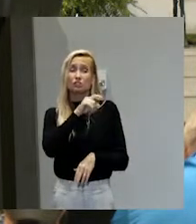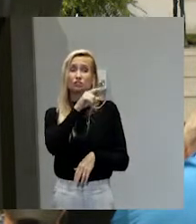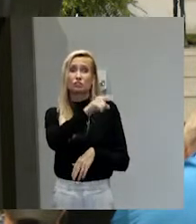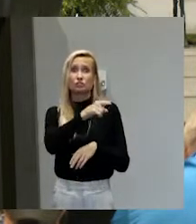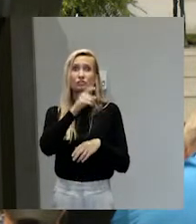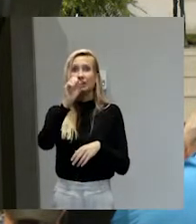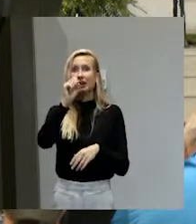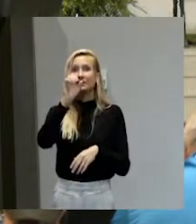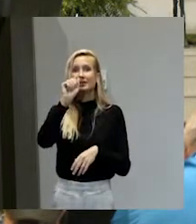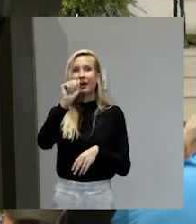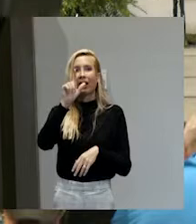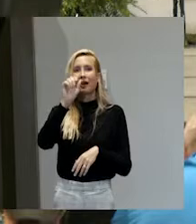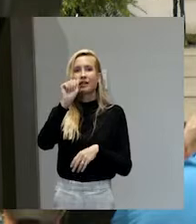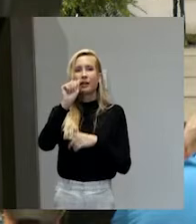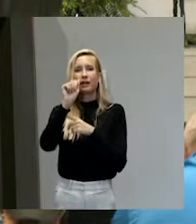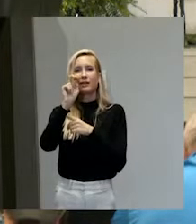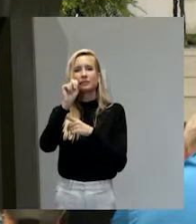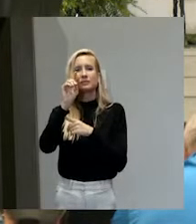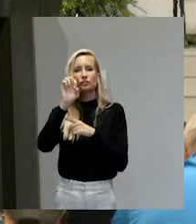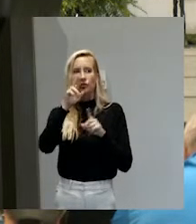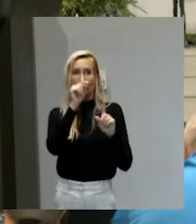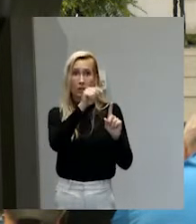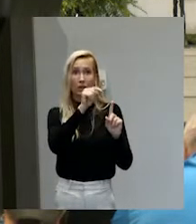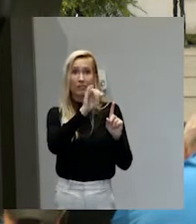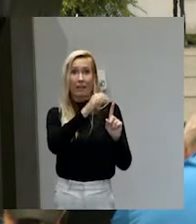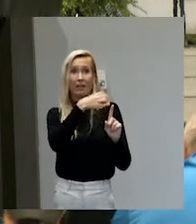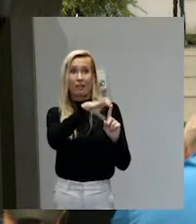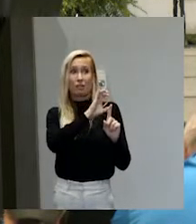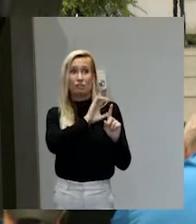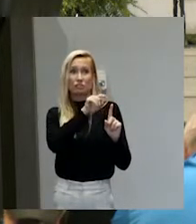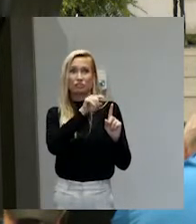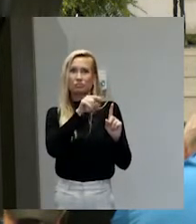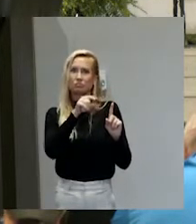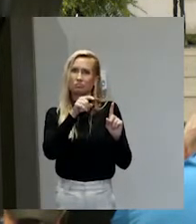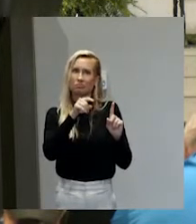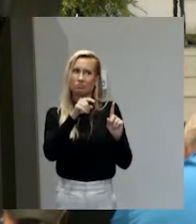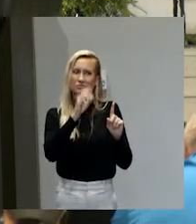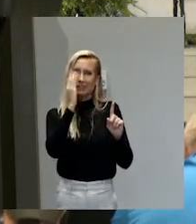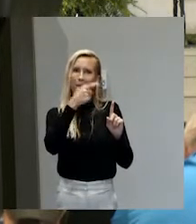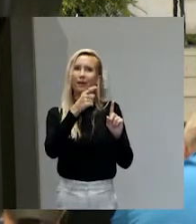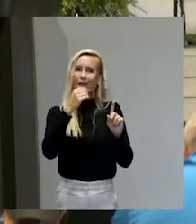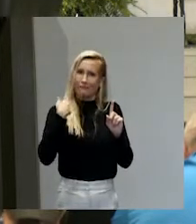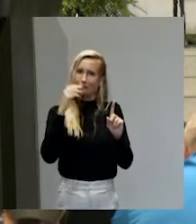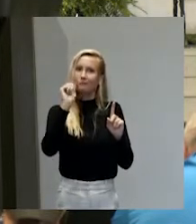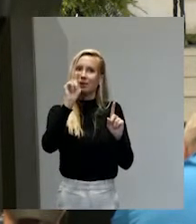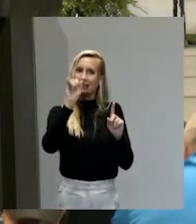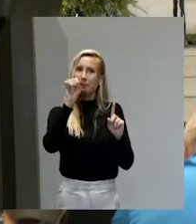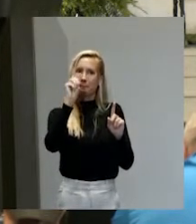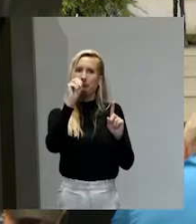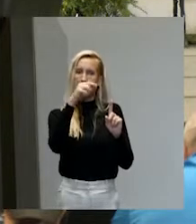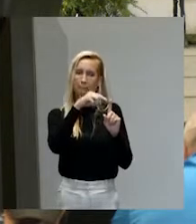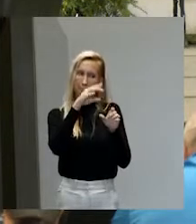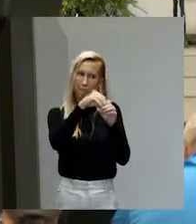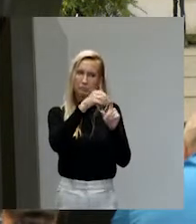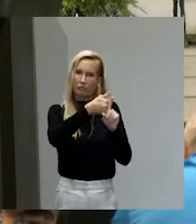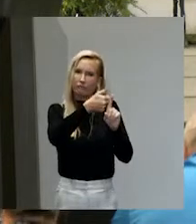audition for a different role in that, but when I read the book, I was like, this is exactly how my thinking process is, how I experience the world, who